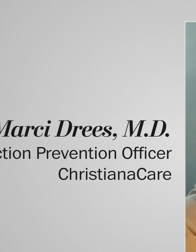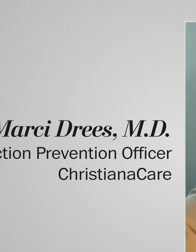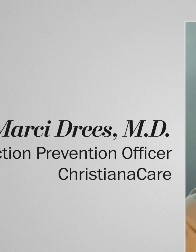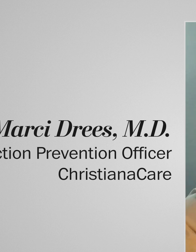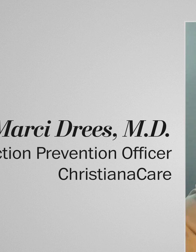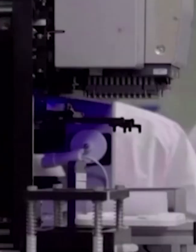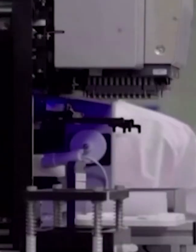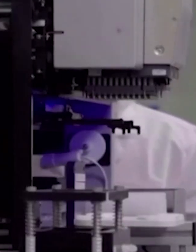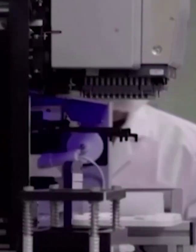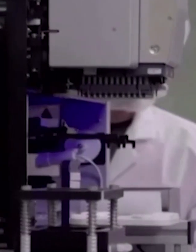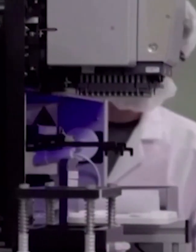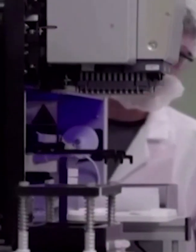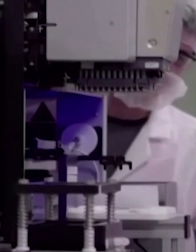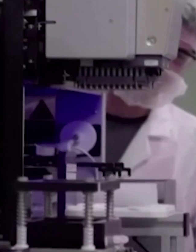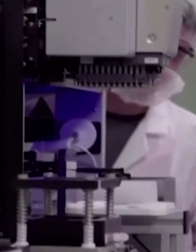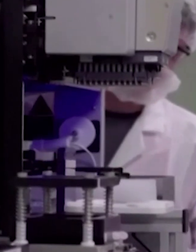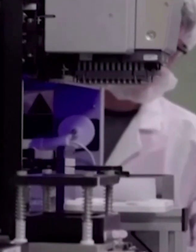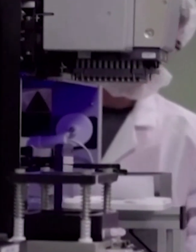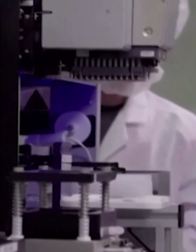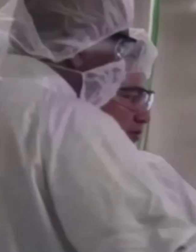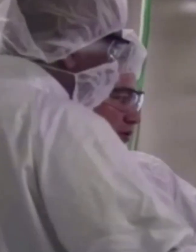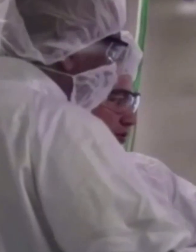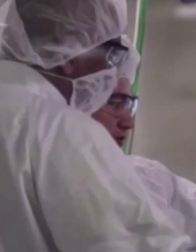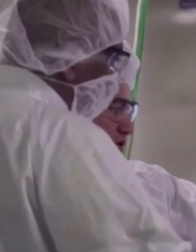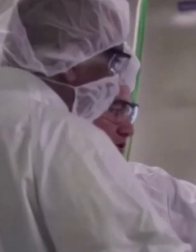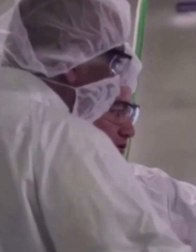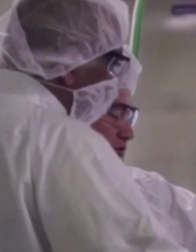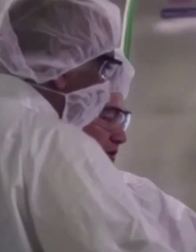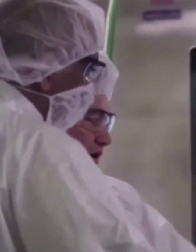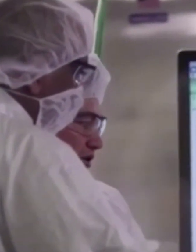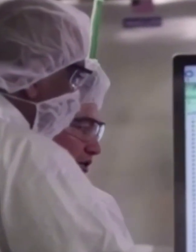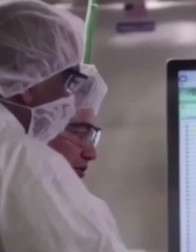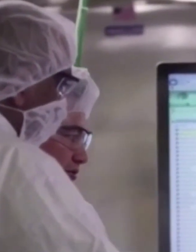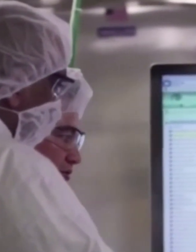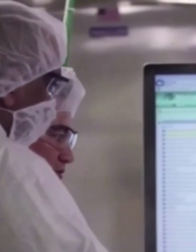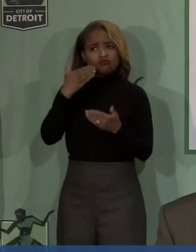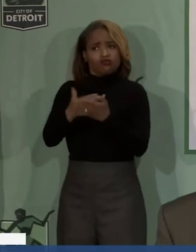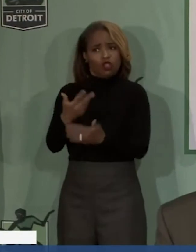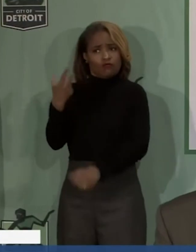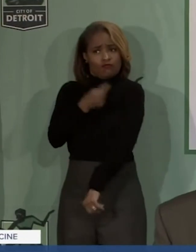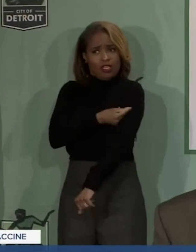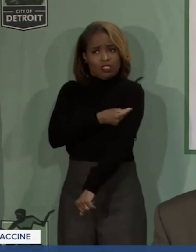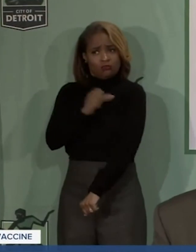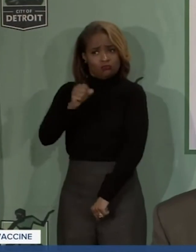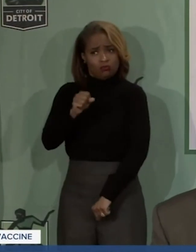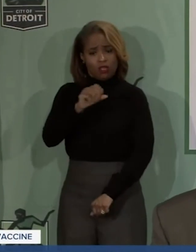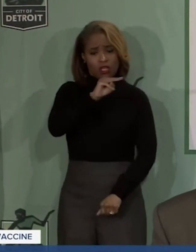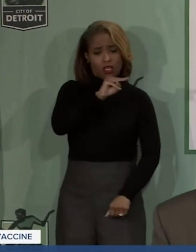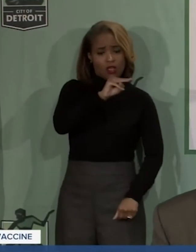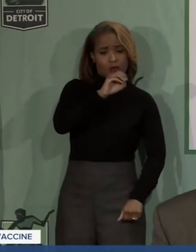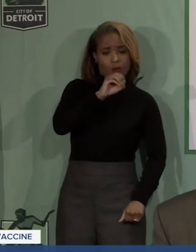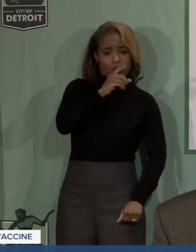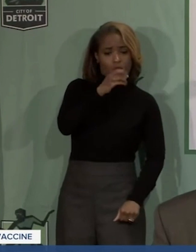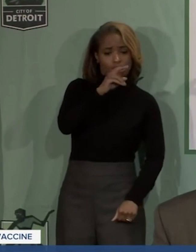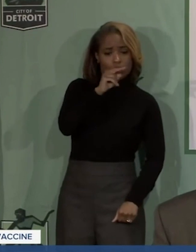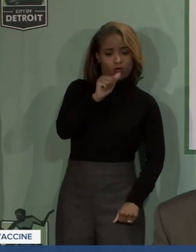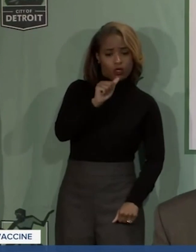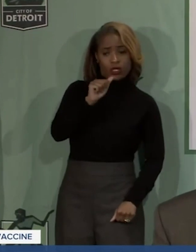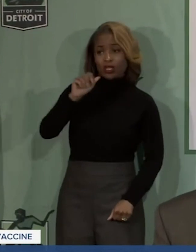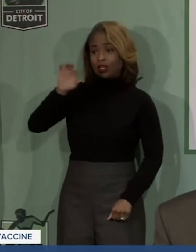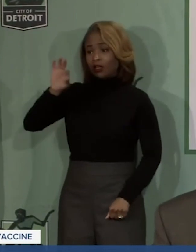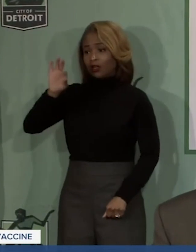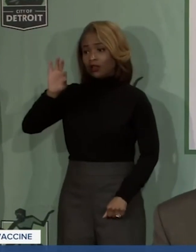studied at the same time. But the vaccine has also prompted questions about which one works best. Moderna and Pfizer are the best,